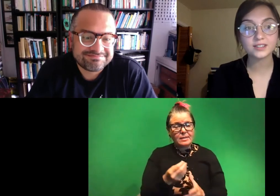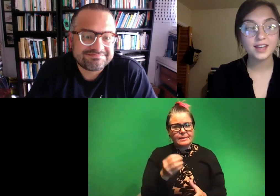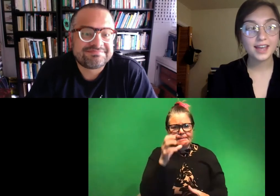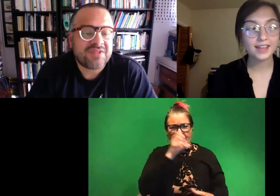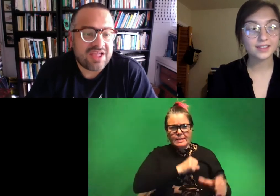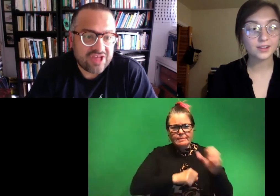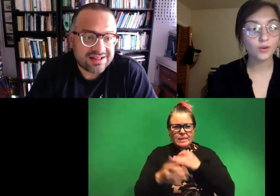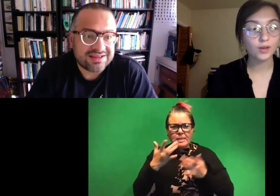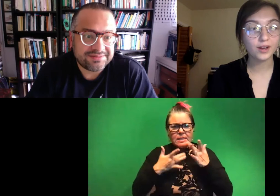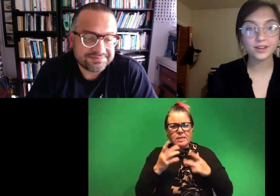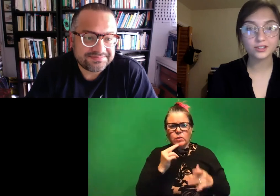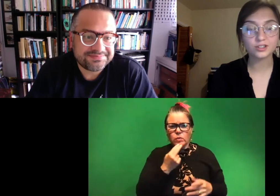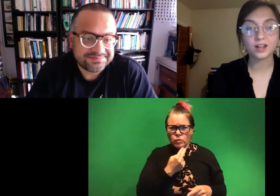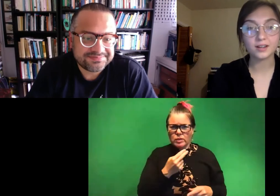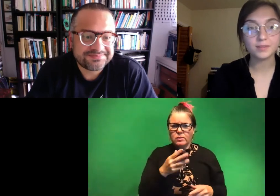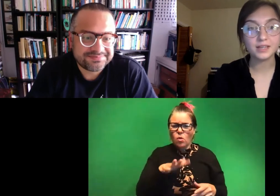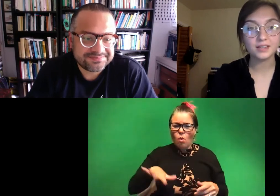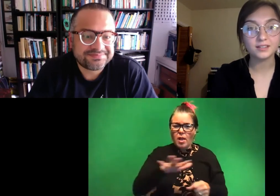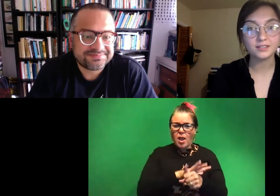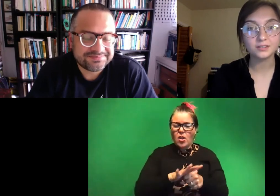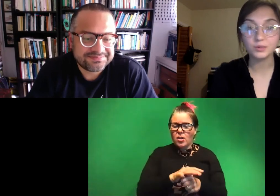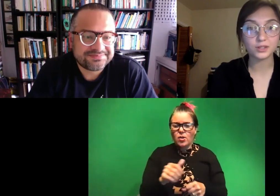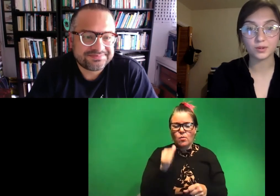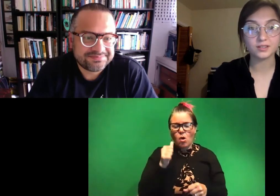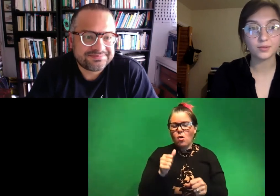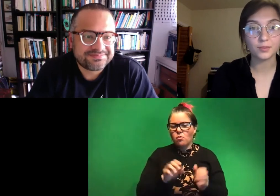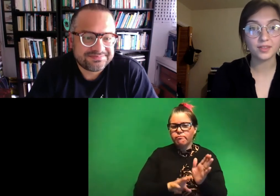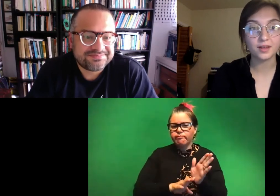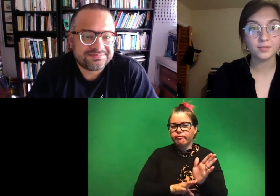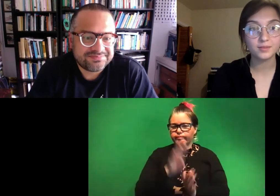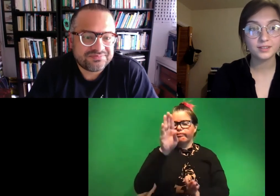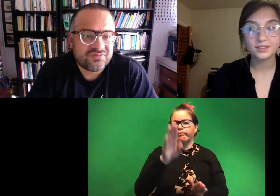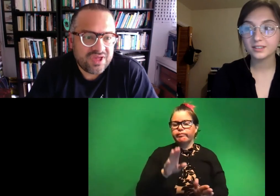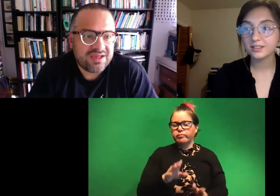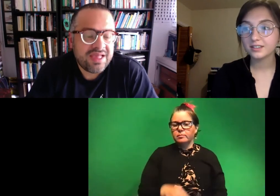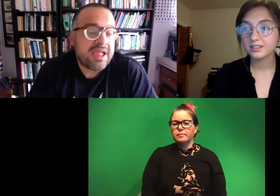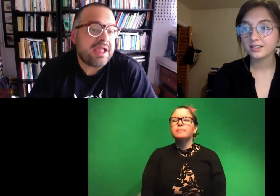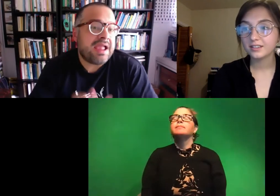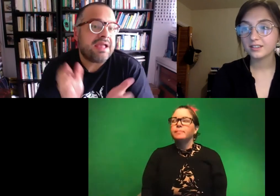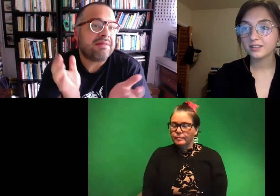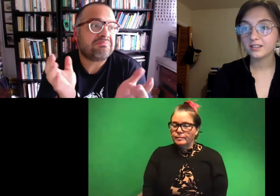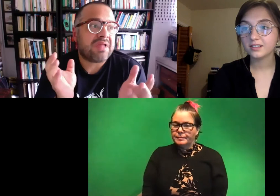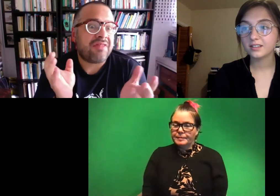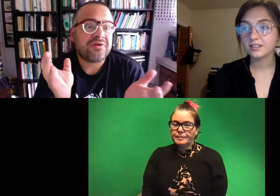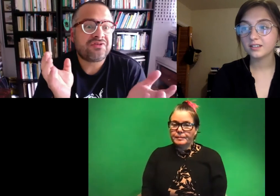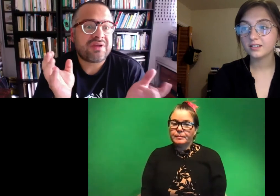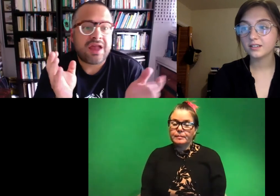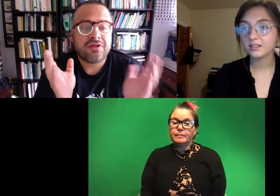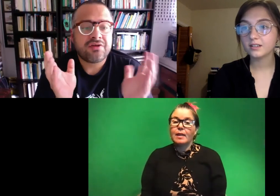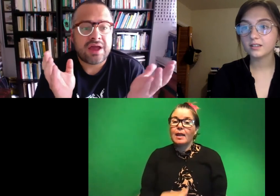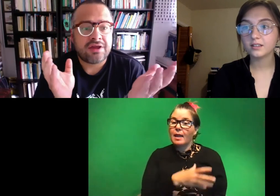nutrients, and exactly, the whole area is just not going to be doing as well as they would with them. Yeah. And there